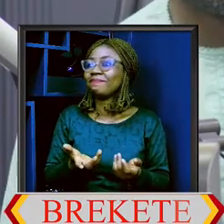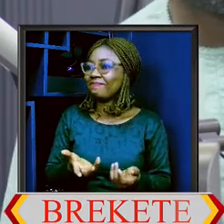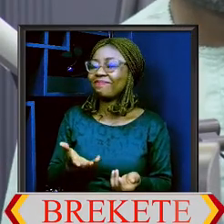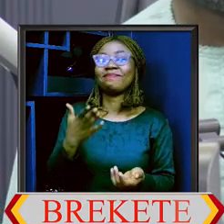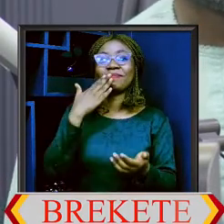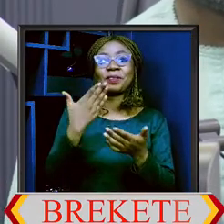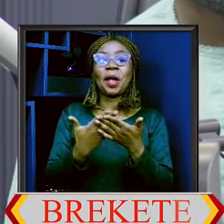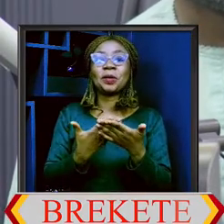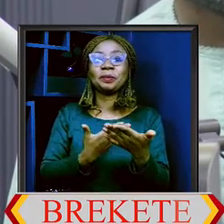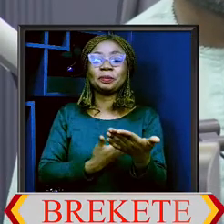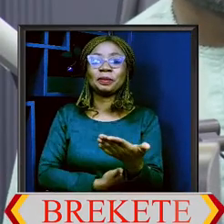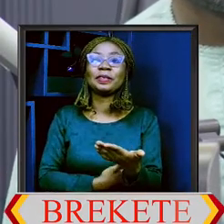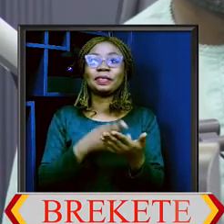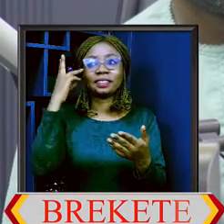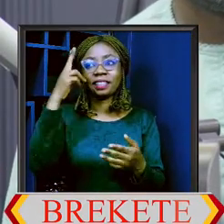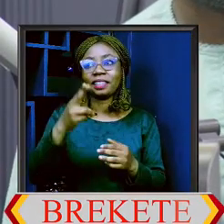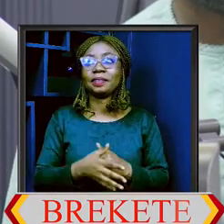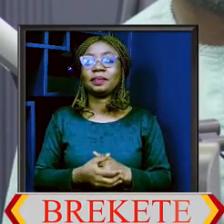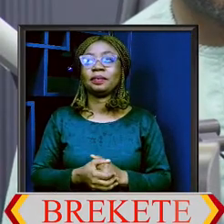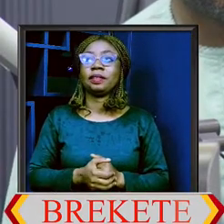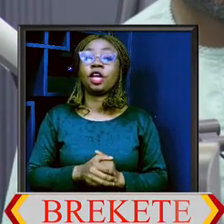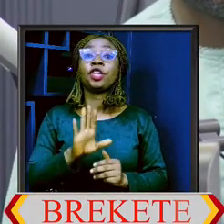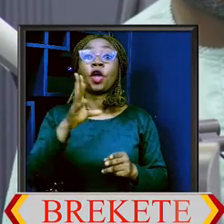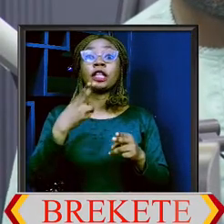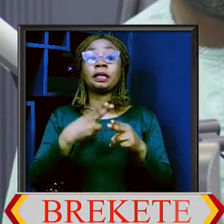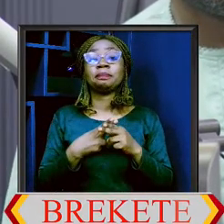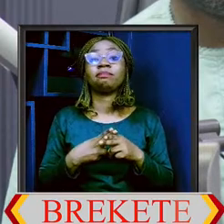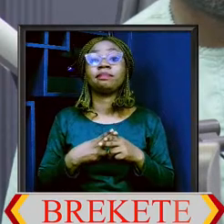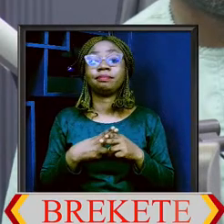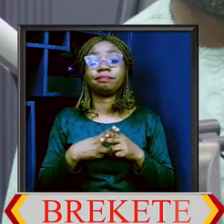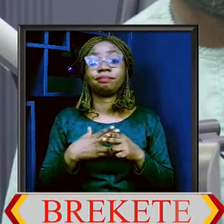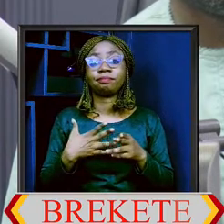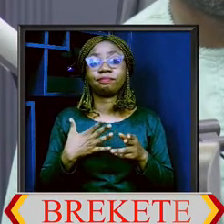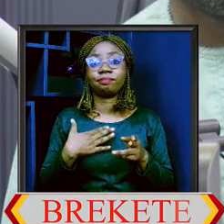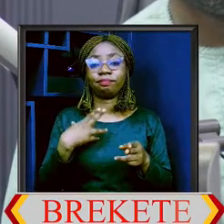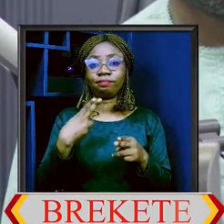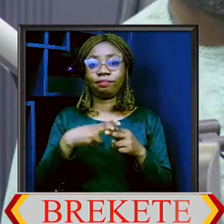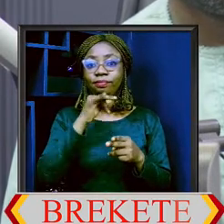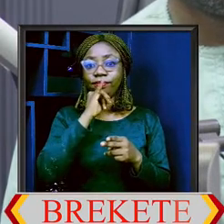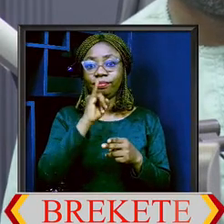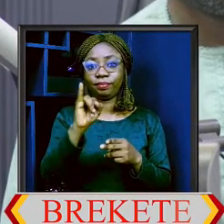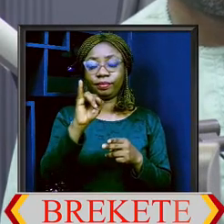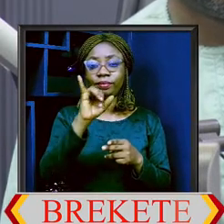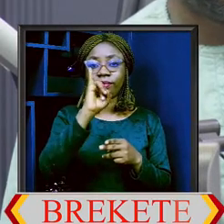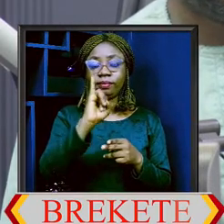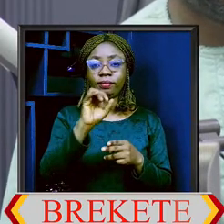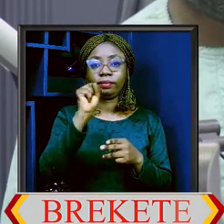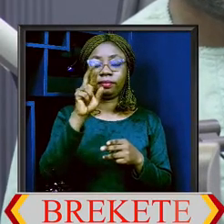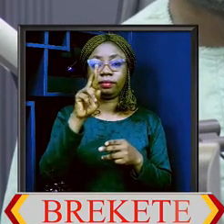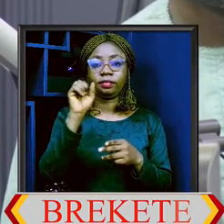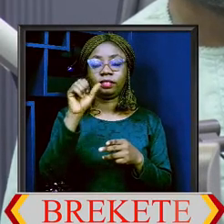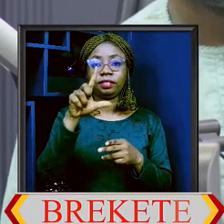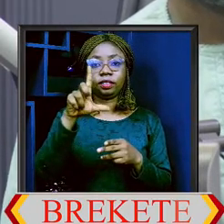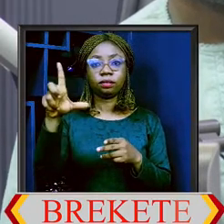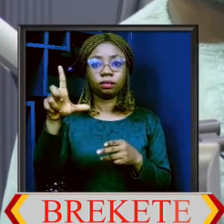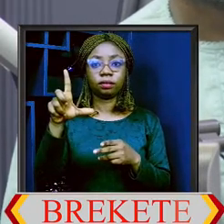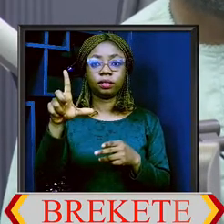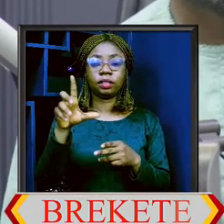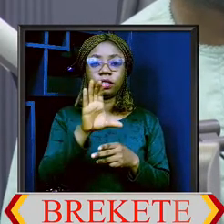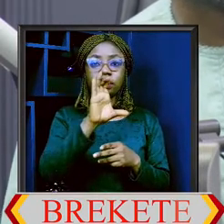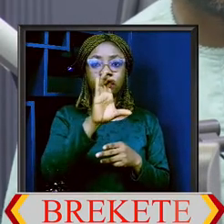good morning sir good morning ordinary president your name sir my name is Israel SBA CSP